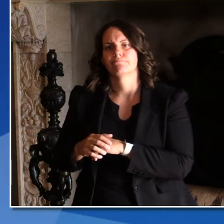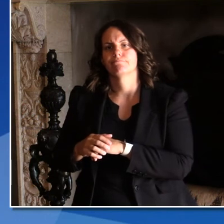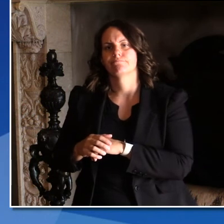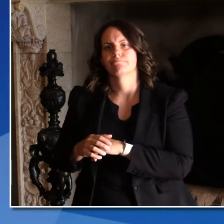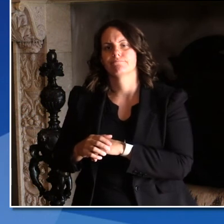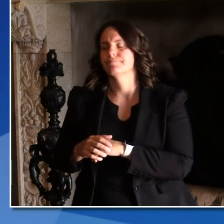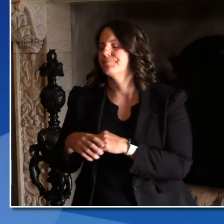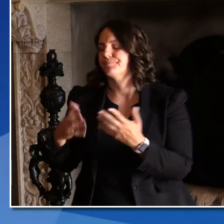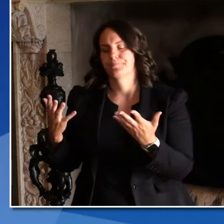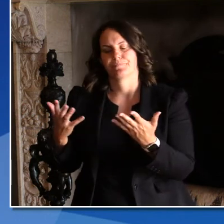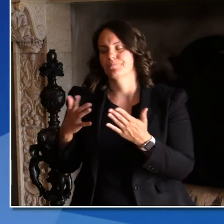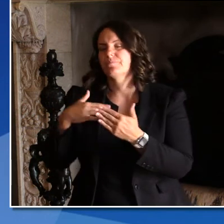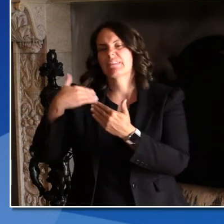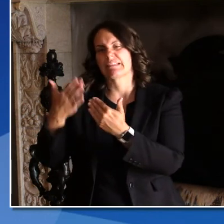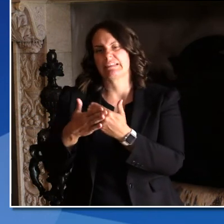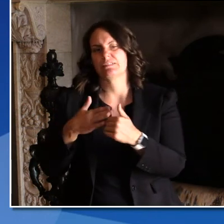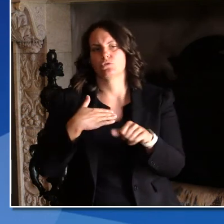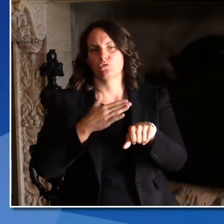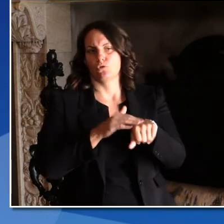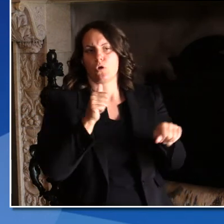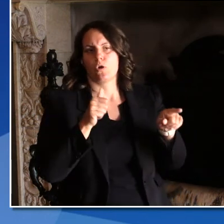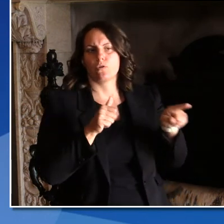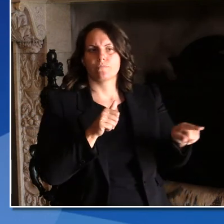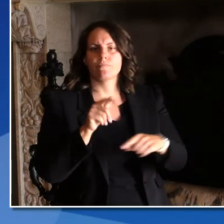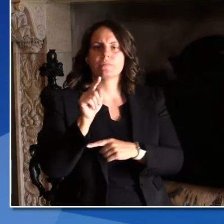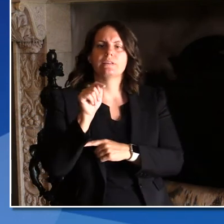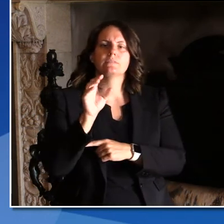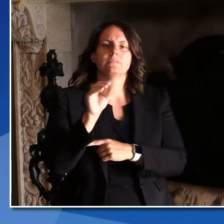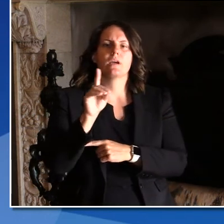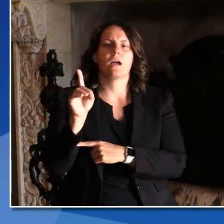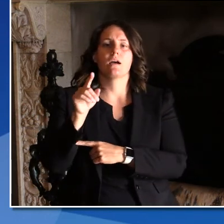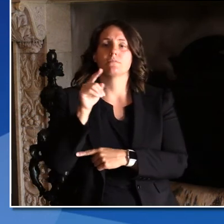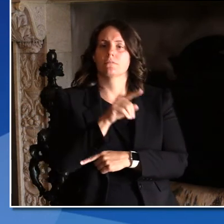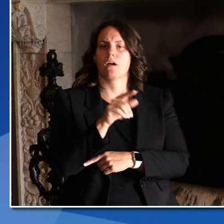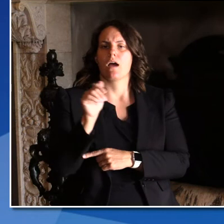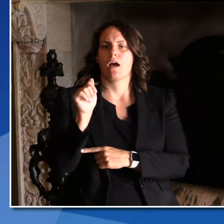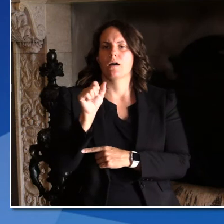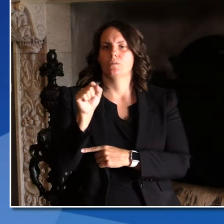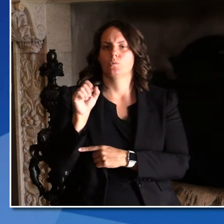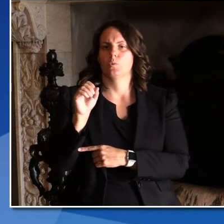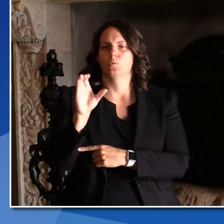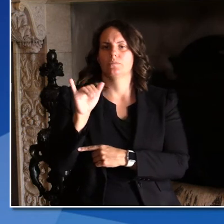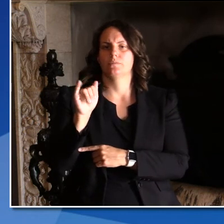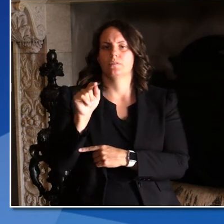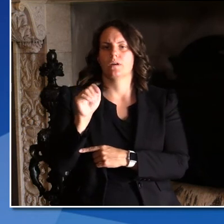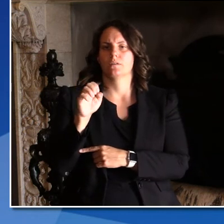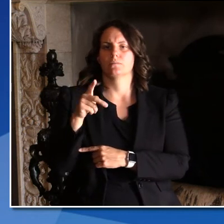Okay, move on then to Todd Richmond from the Associated Press. Todd?